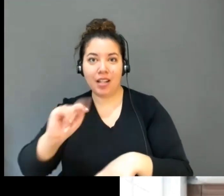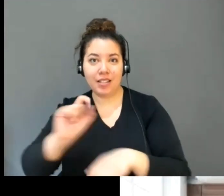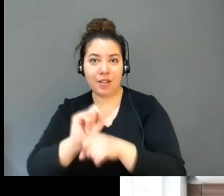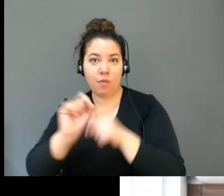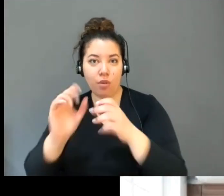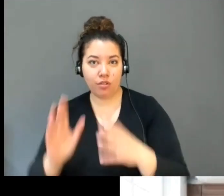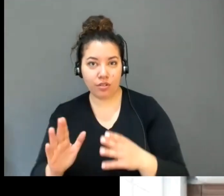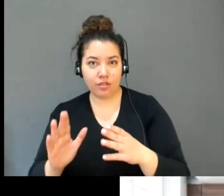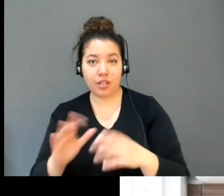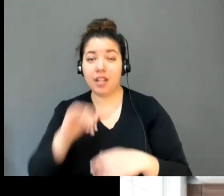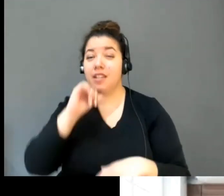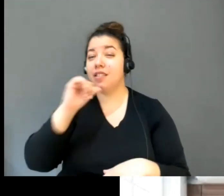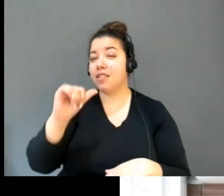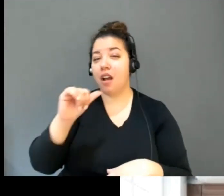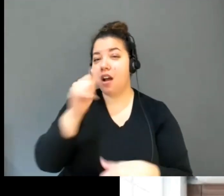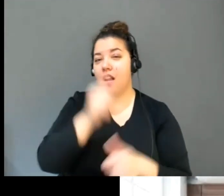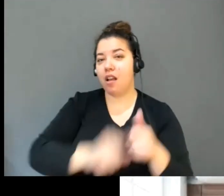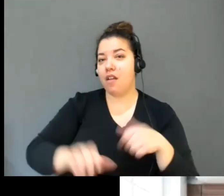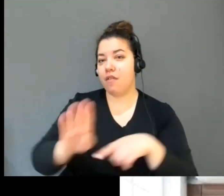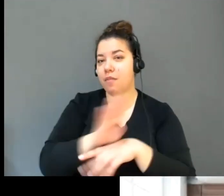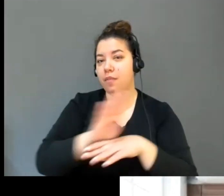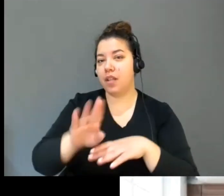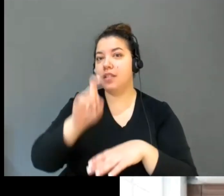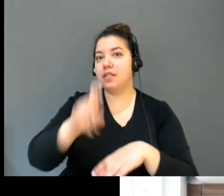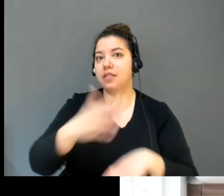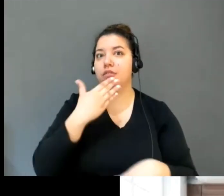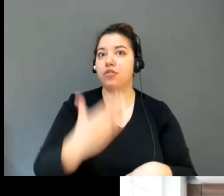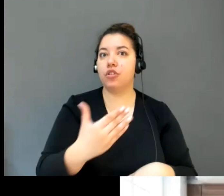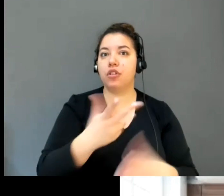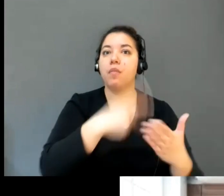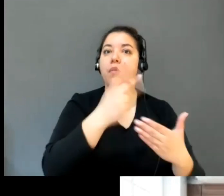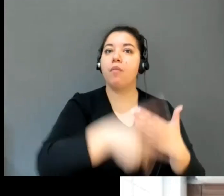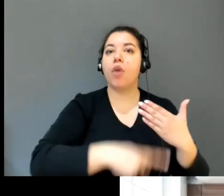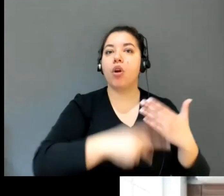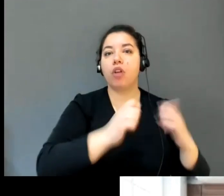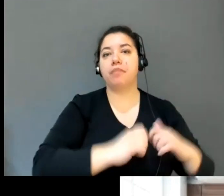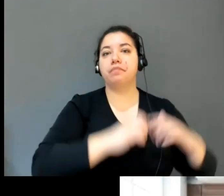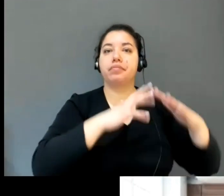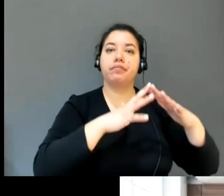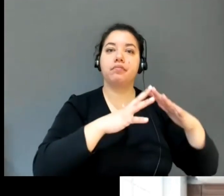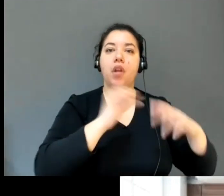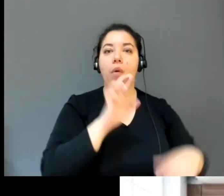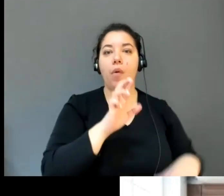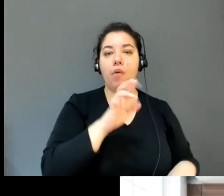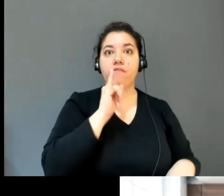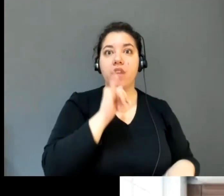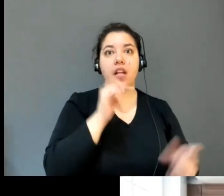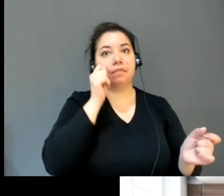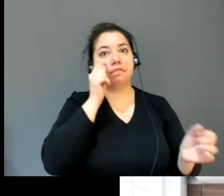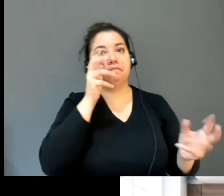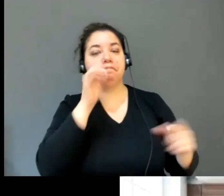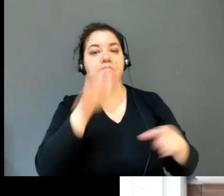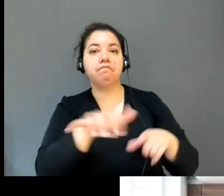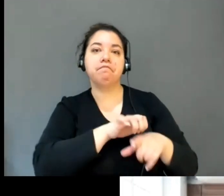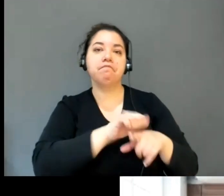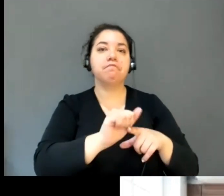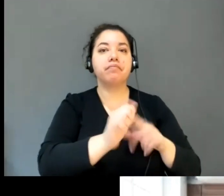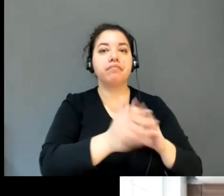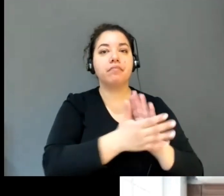really needs great programmers and folks who are, really amazing with things like